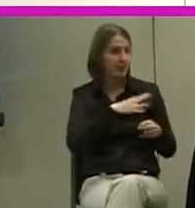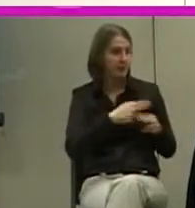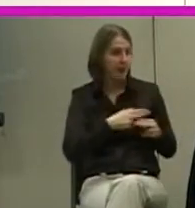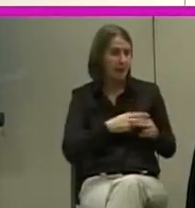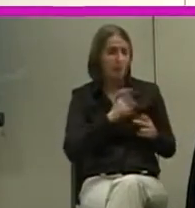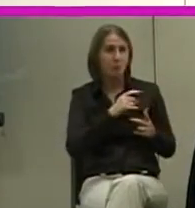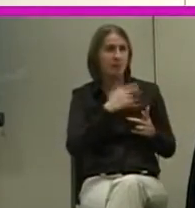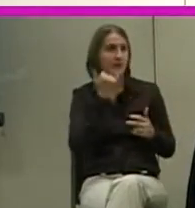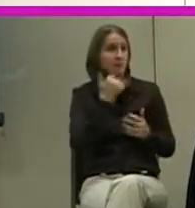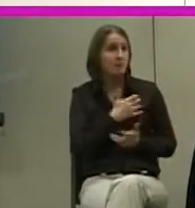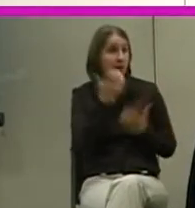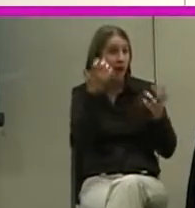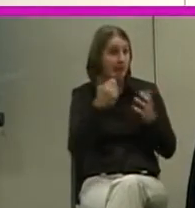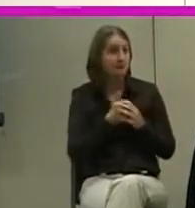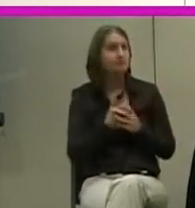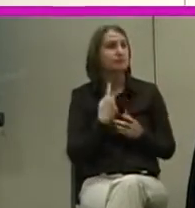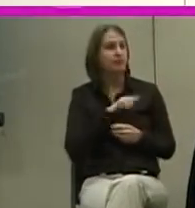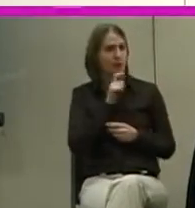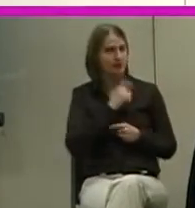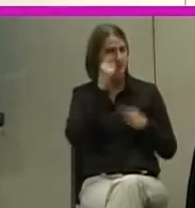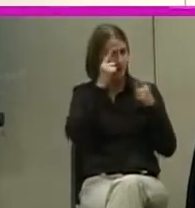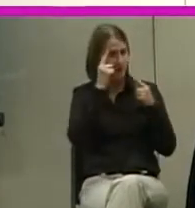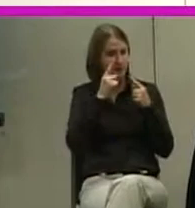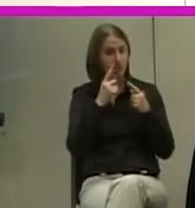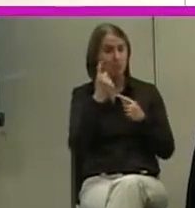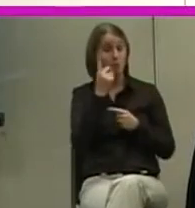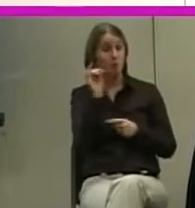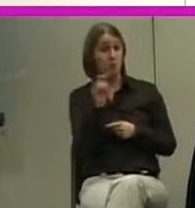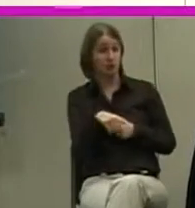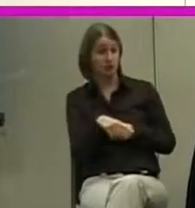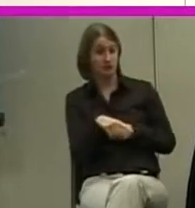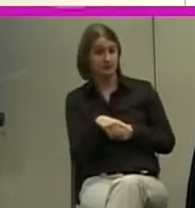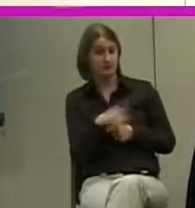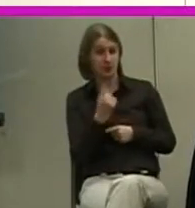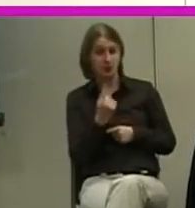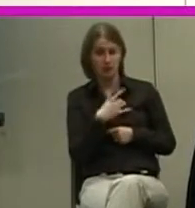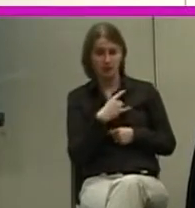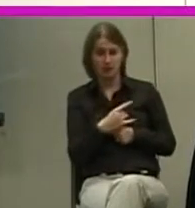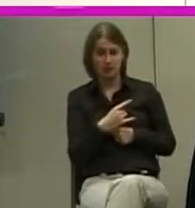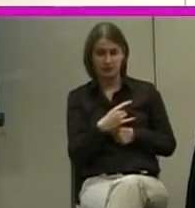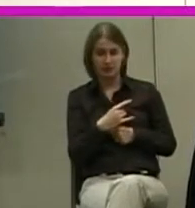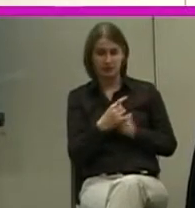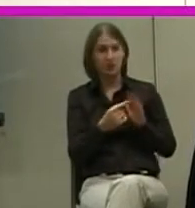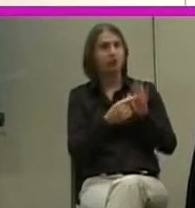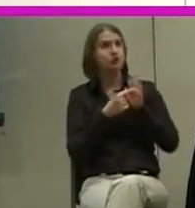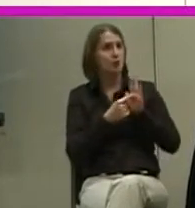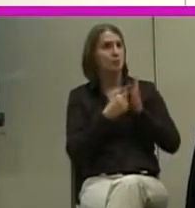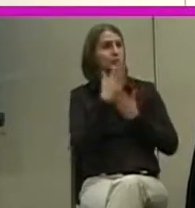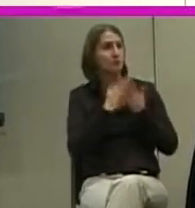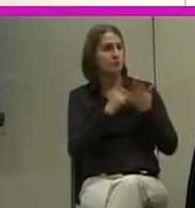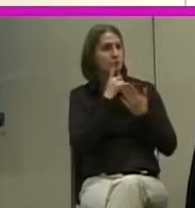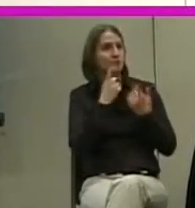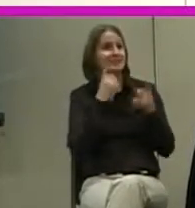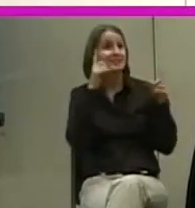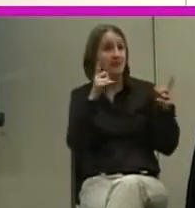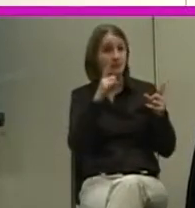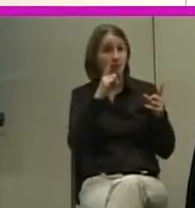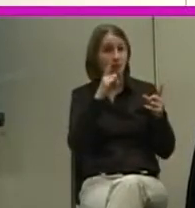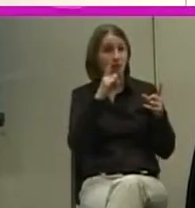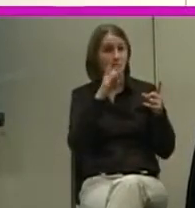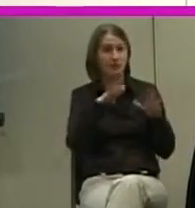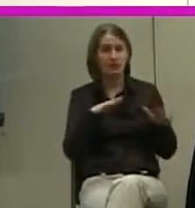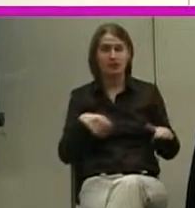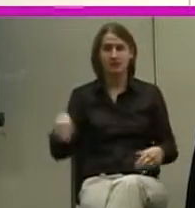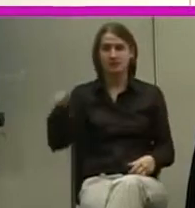get mad? And so we had to think out. And the question I always like to ask is, show me some of the really successful kids around here. Kids